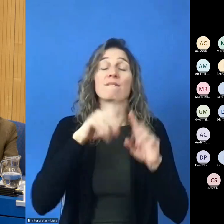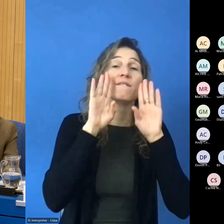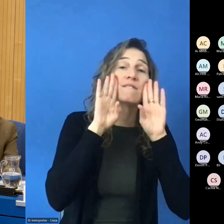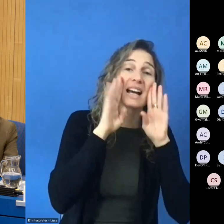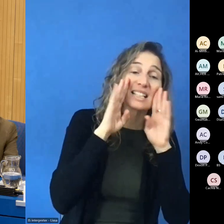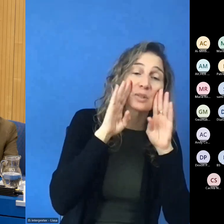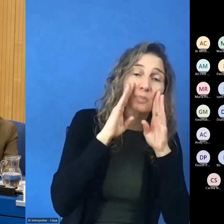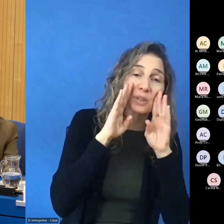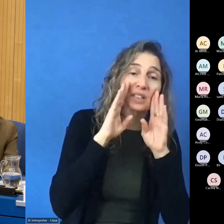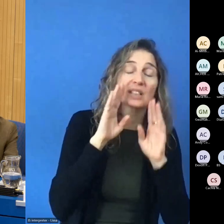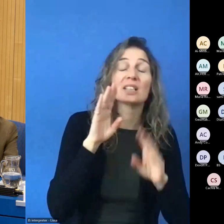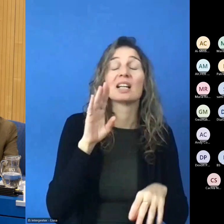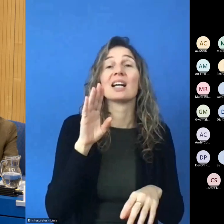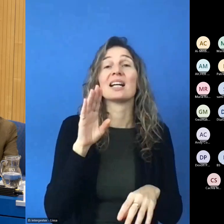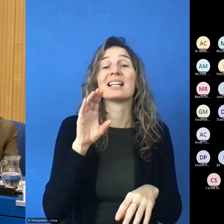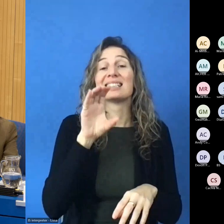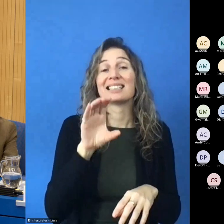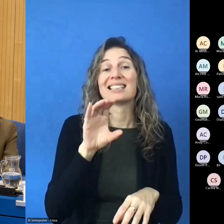CIDIP,